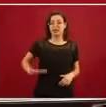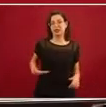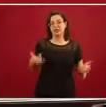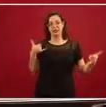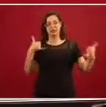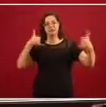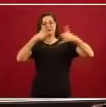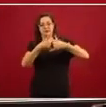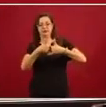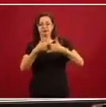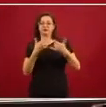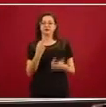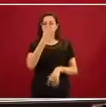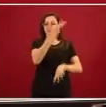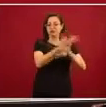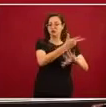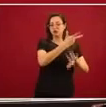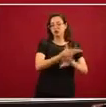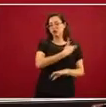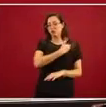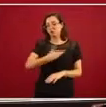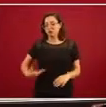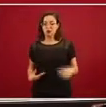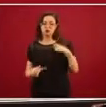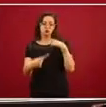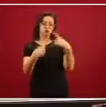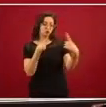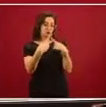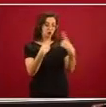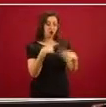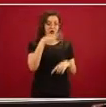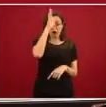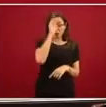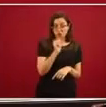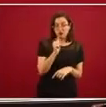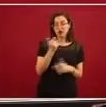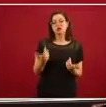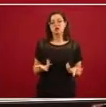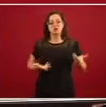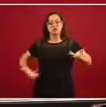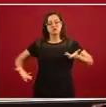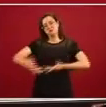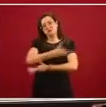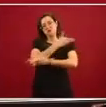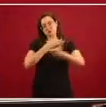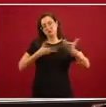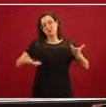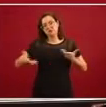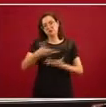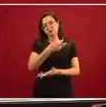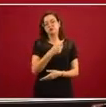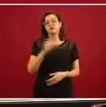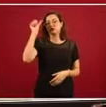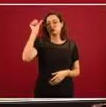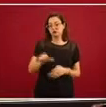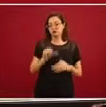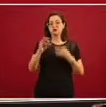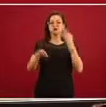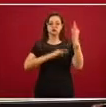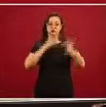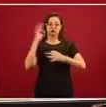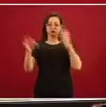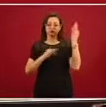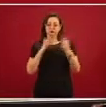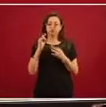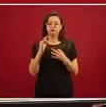And talking about the ventilators, yes, there has been a high-level dialogue between the two heads of state in a collaboration